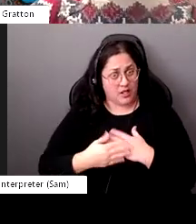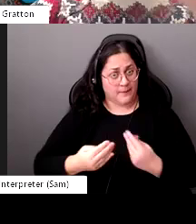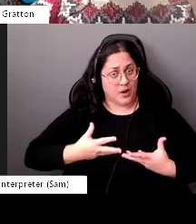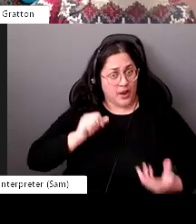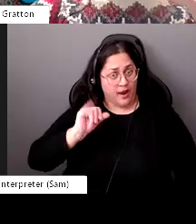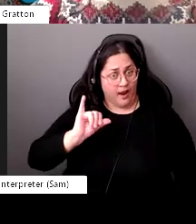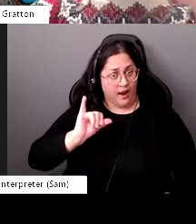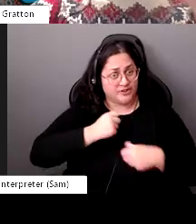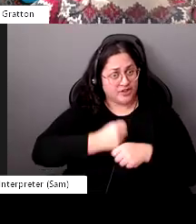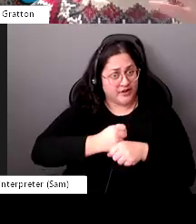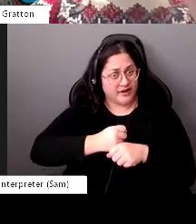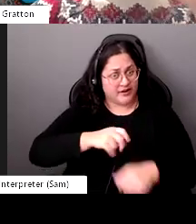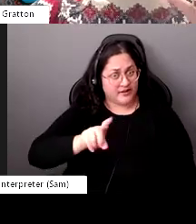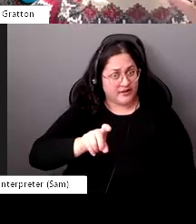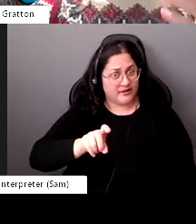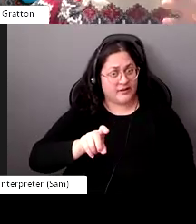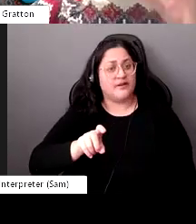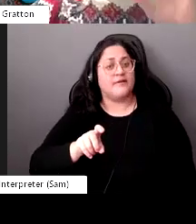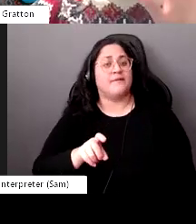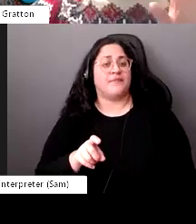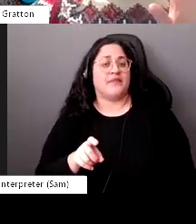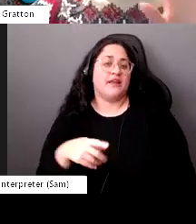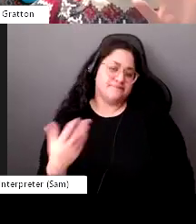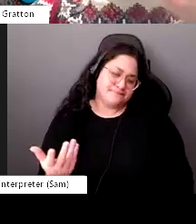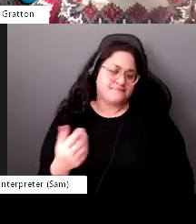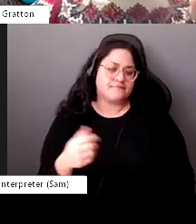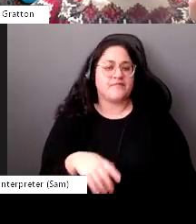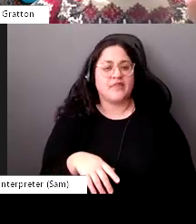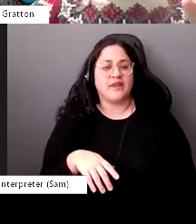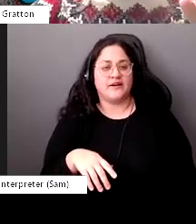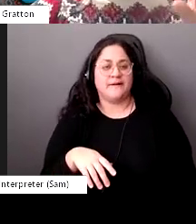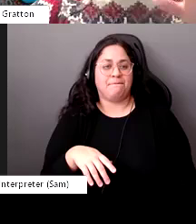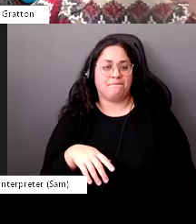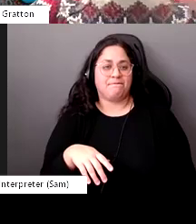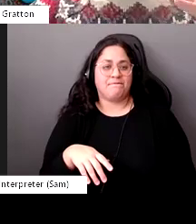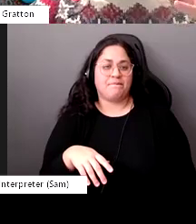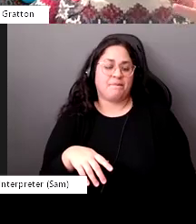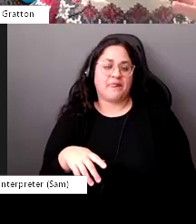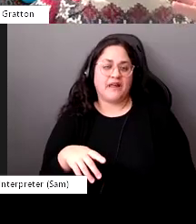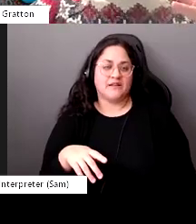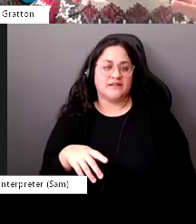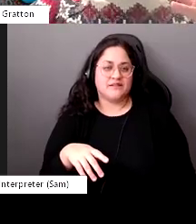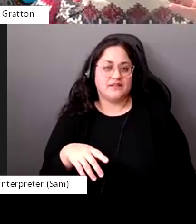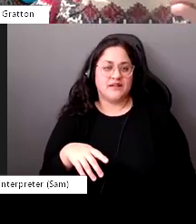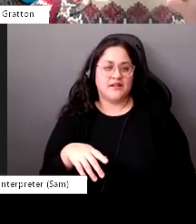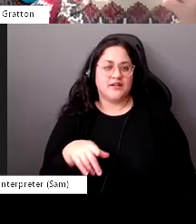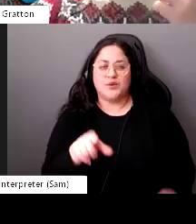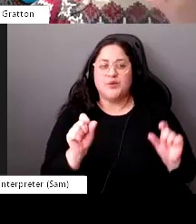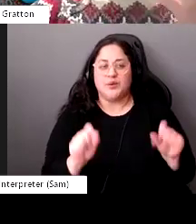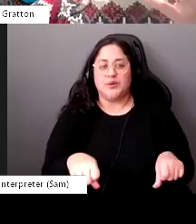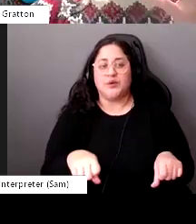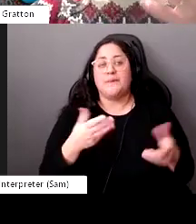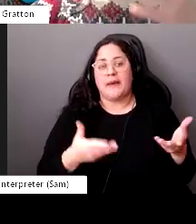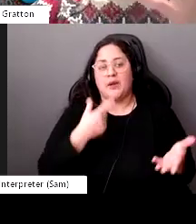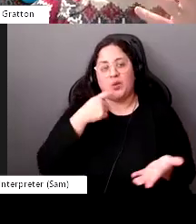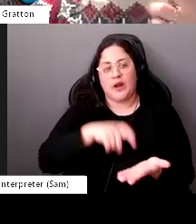real, I don't think Renoir painted this picture. So that's pretty straightforward. Most people could determine that, but sometimes it's a bit more difficult, right? So sometimes